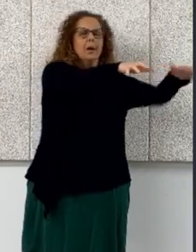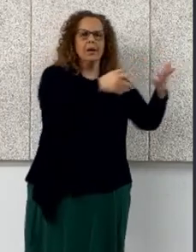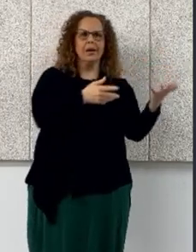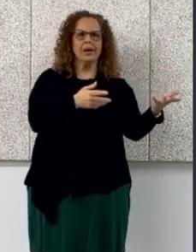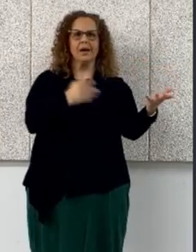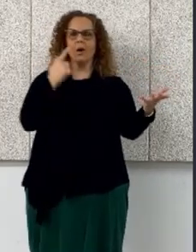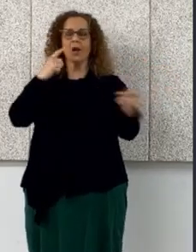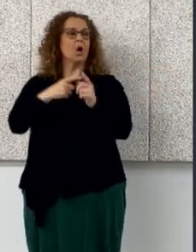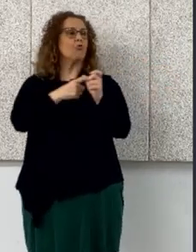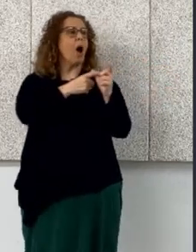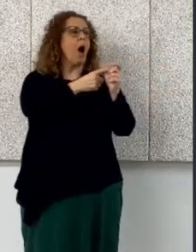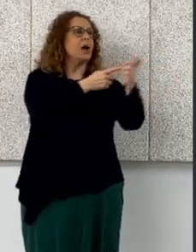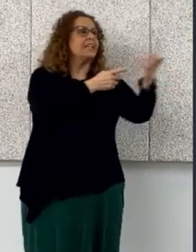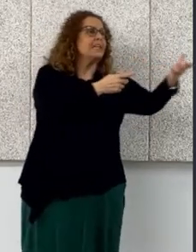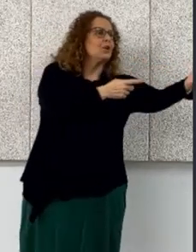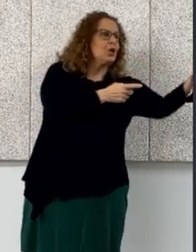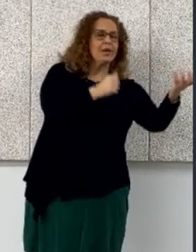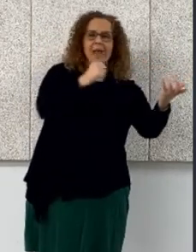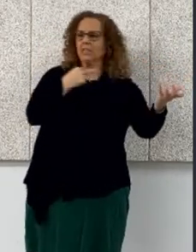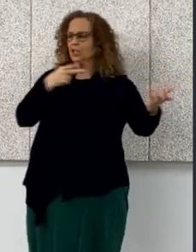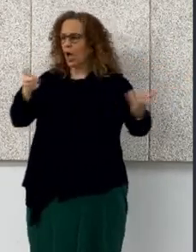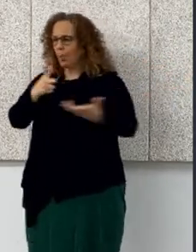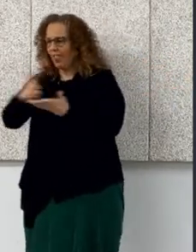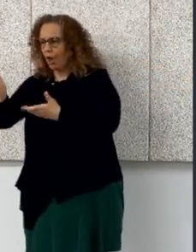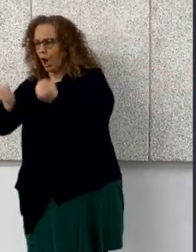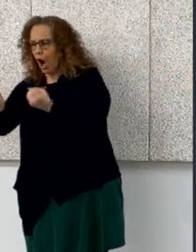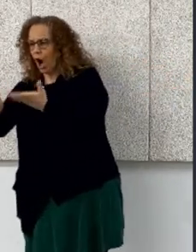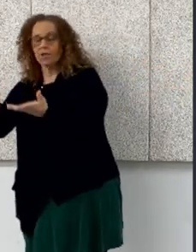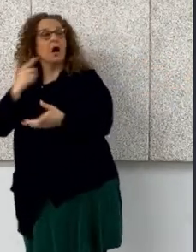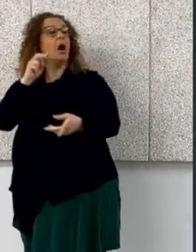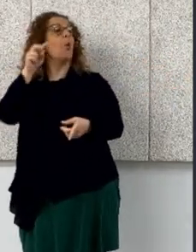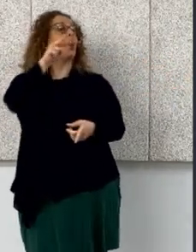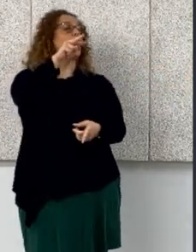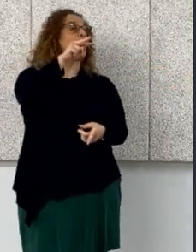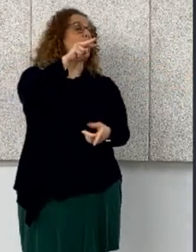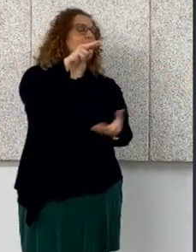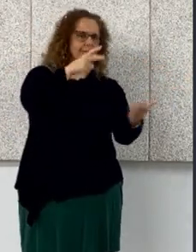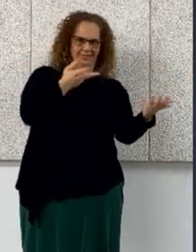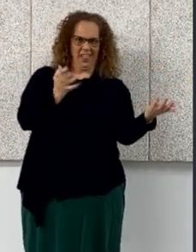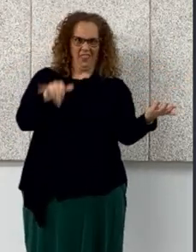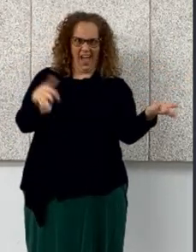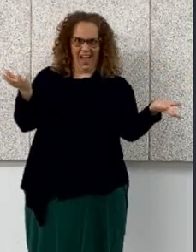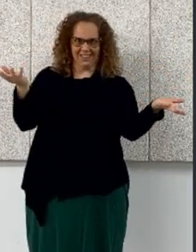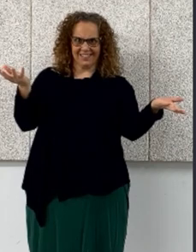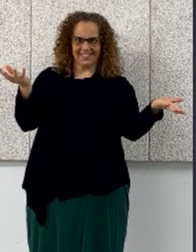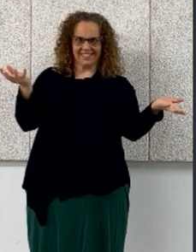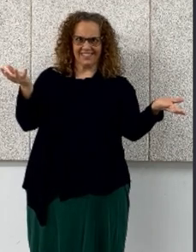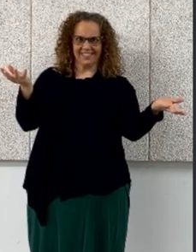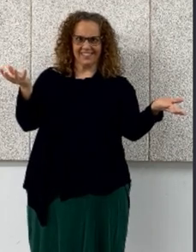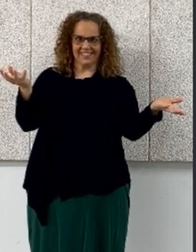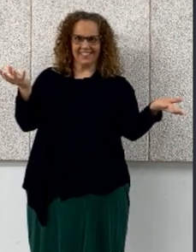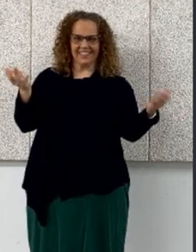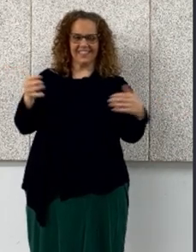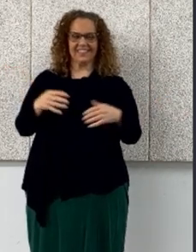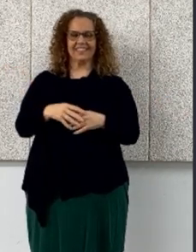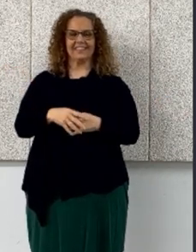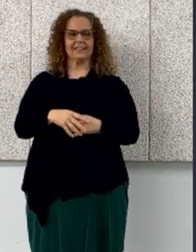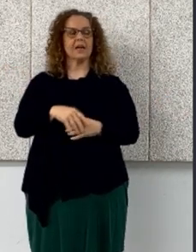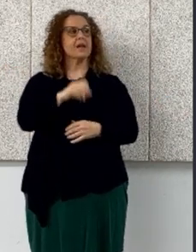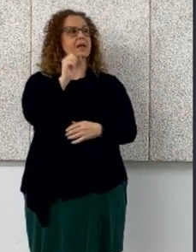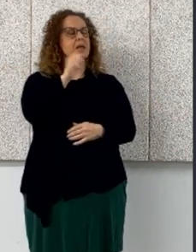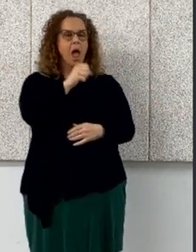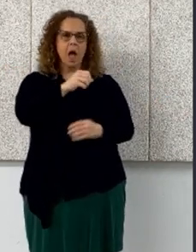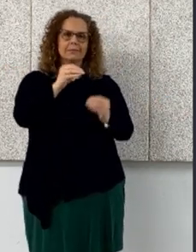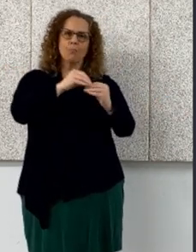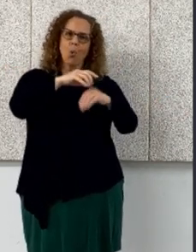just run through it, you know, and be like, oh, look at this. Exactly. Okay. That. Yeah. Really. Take more time.